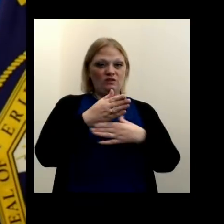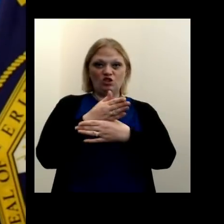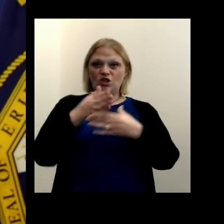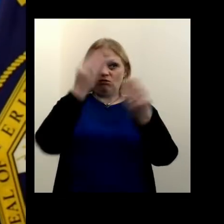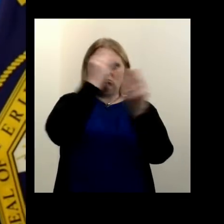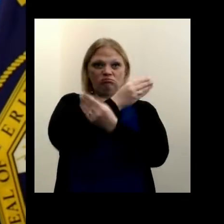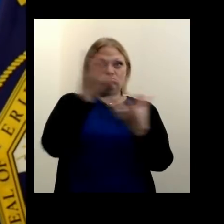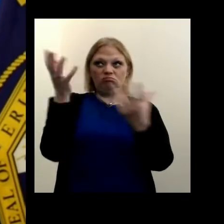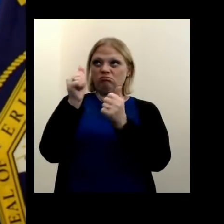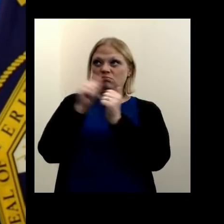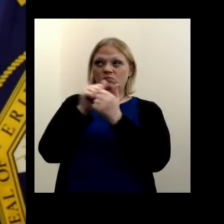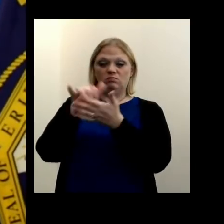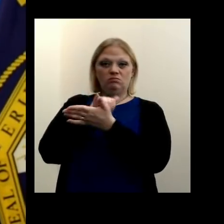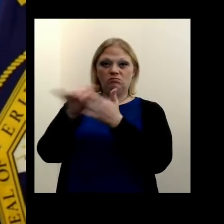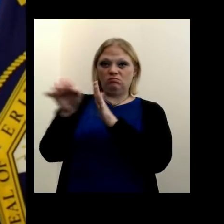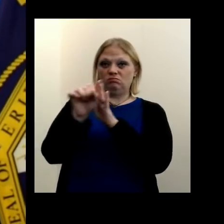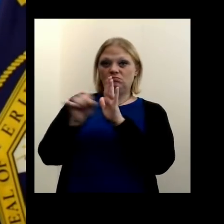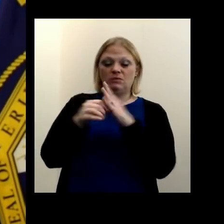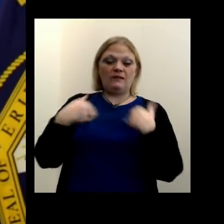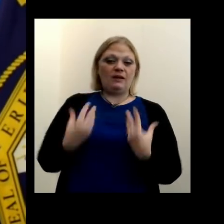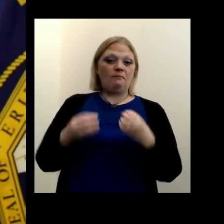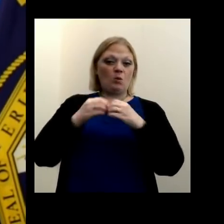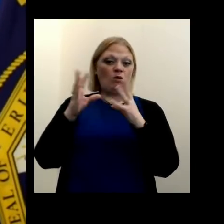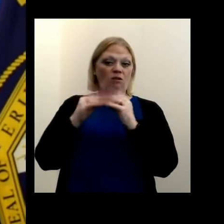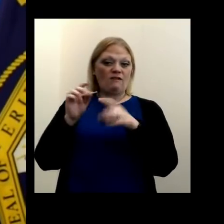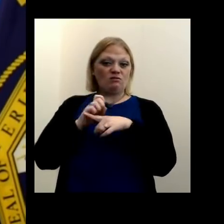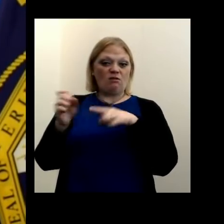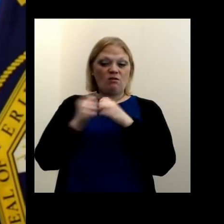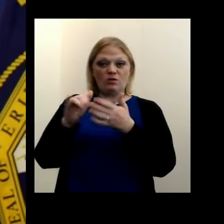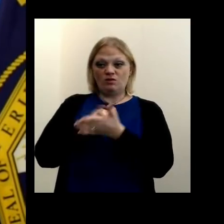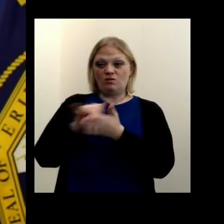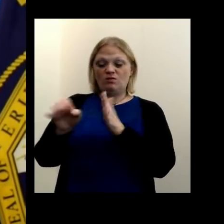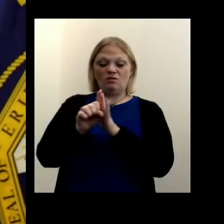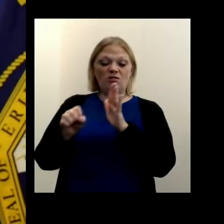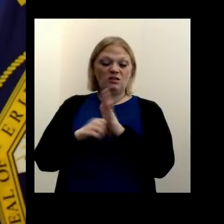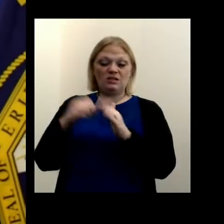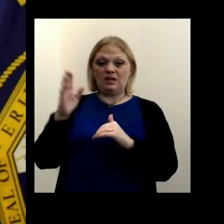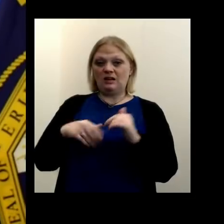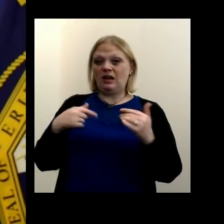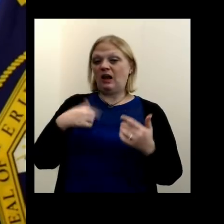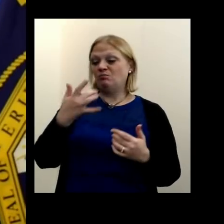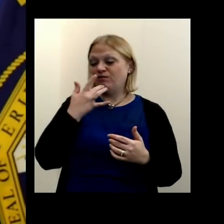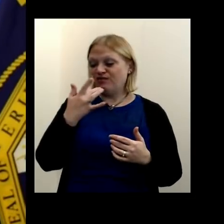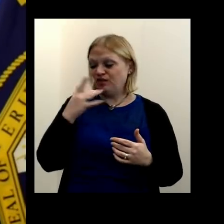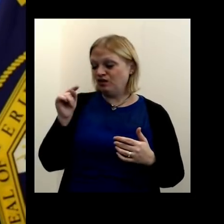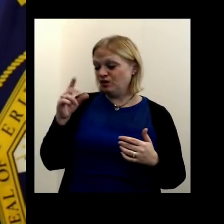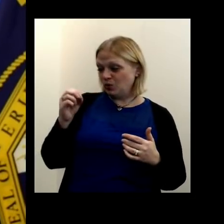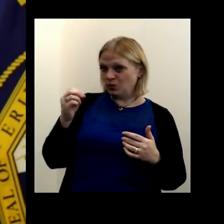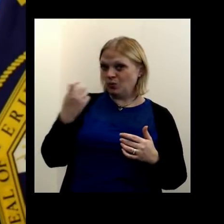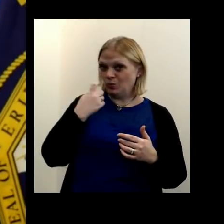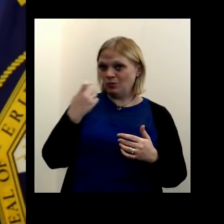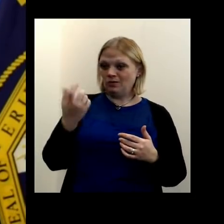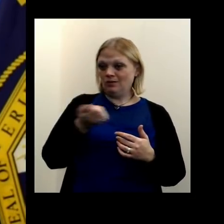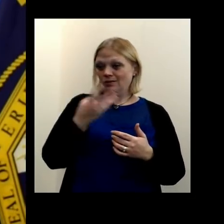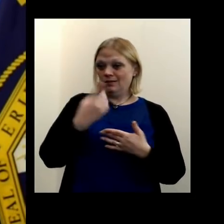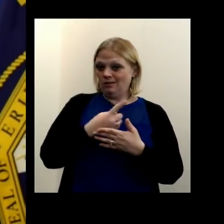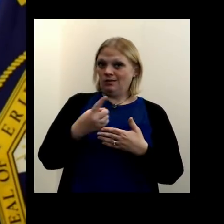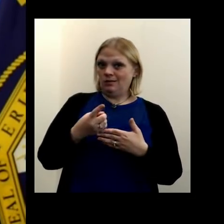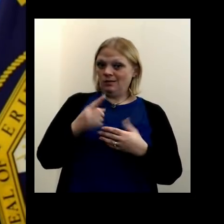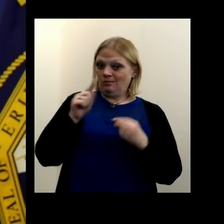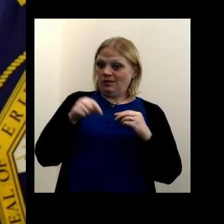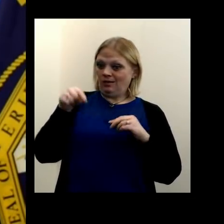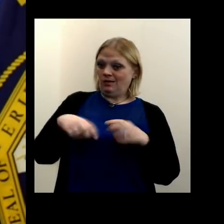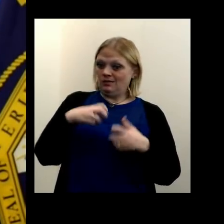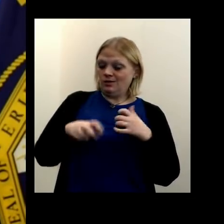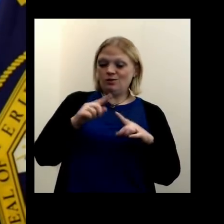with New York State. I've had more conference calls with New York State than I ever cared to in the last couple of weeks, especially about this issue.